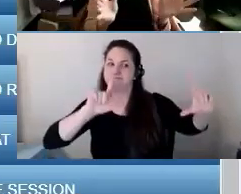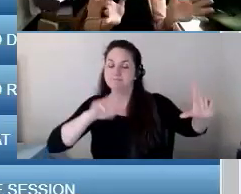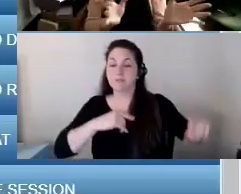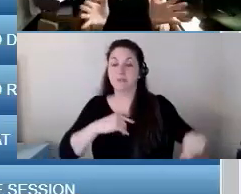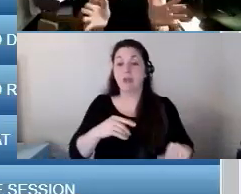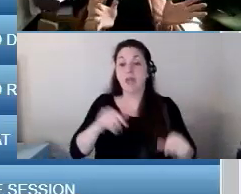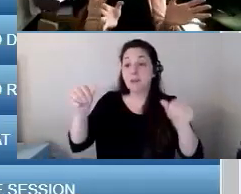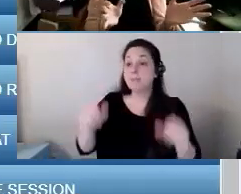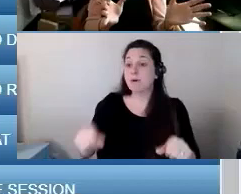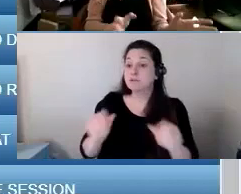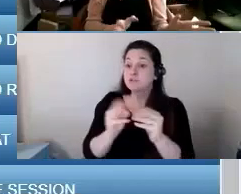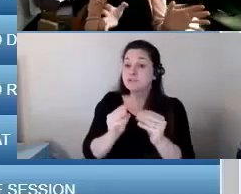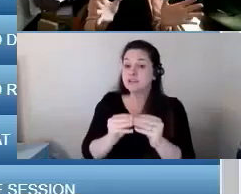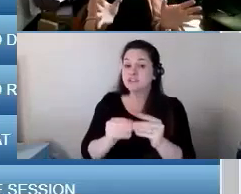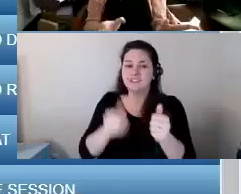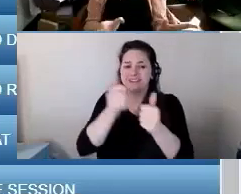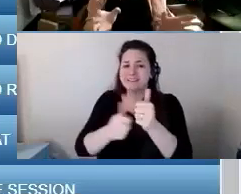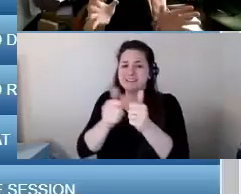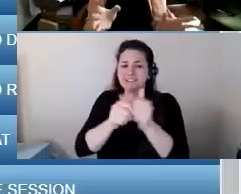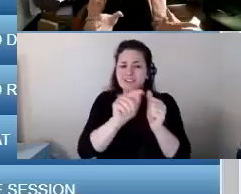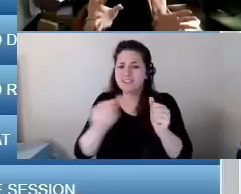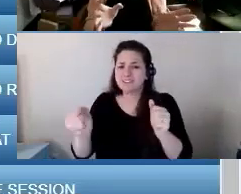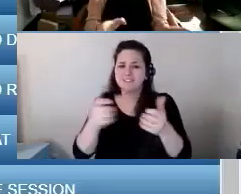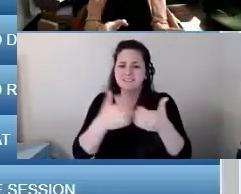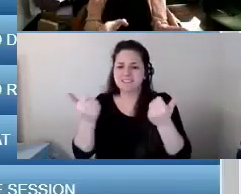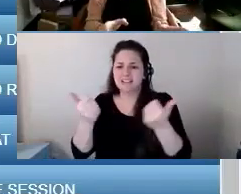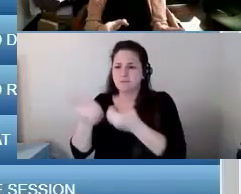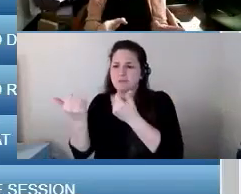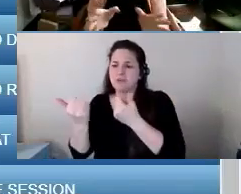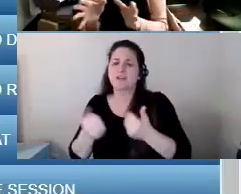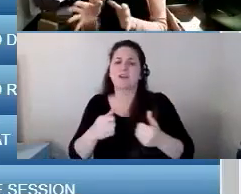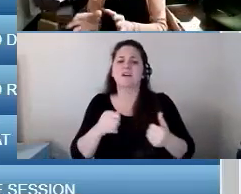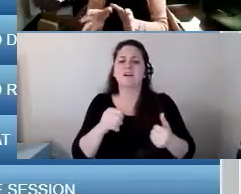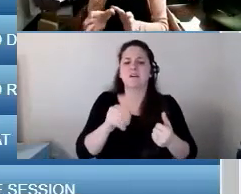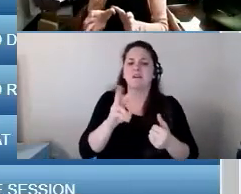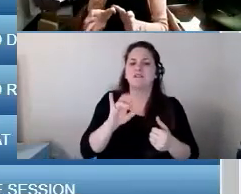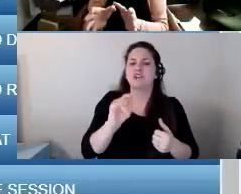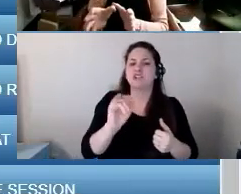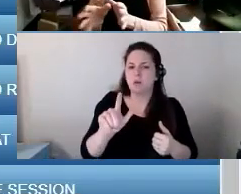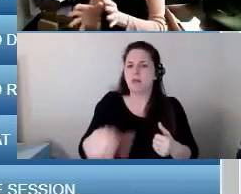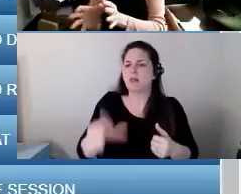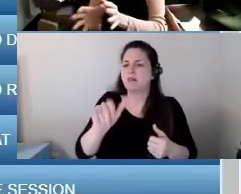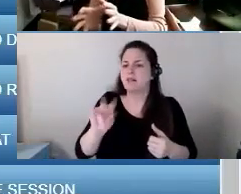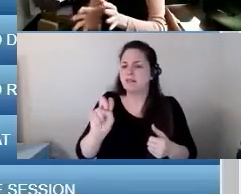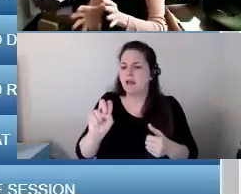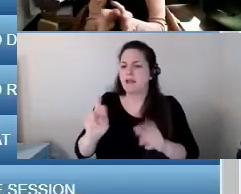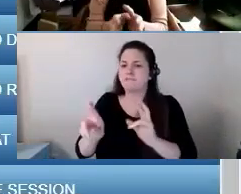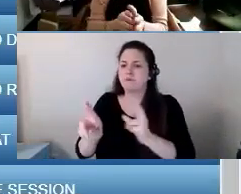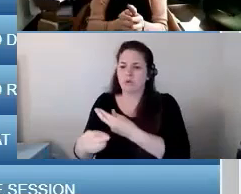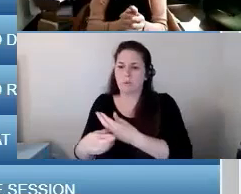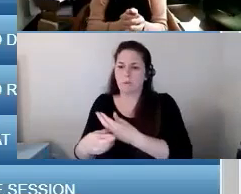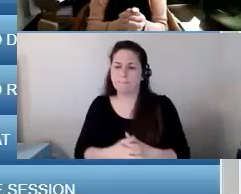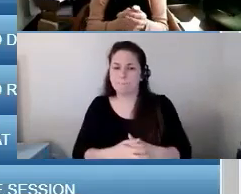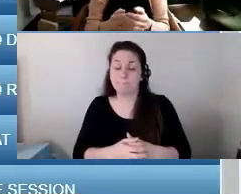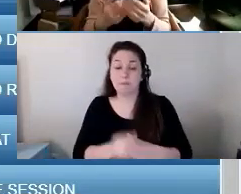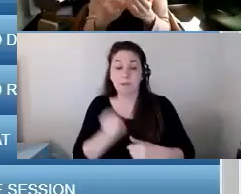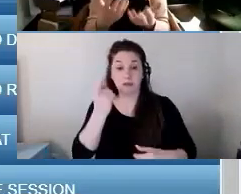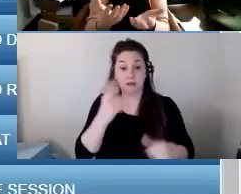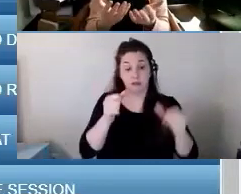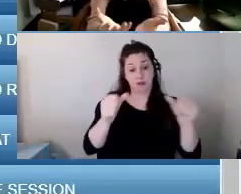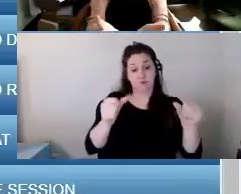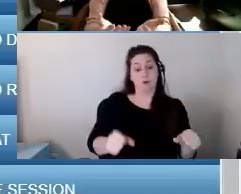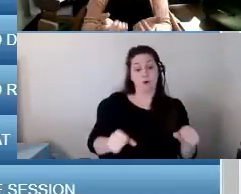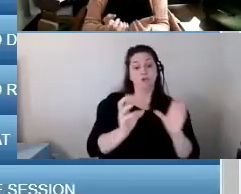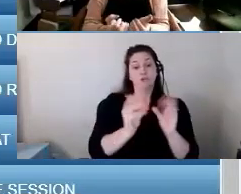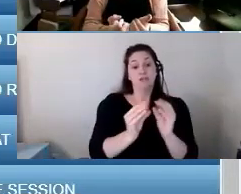each one of these are in separate virtual live rooms. In a poster session, you will